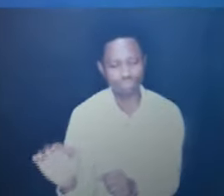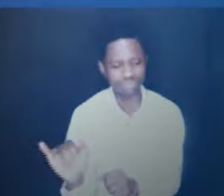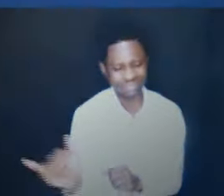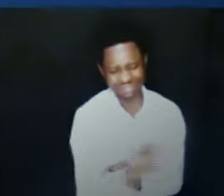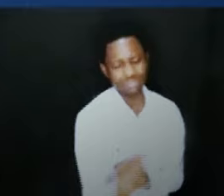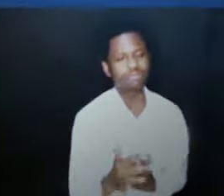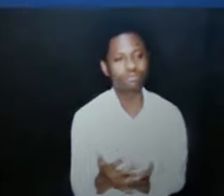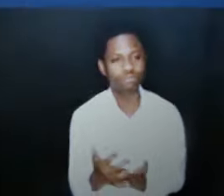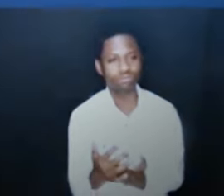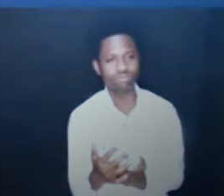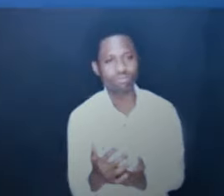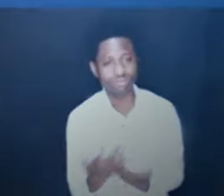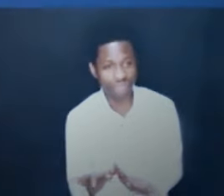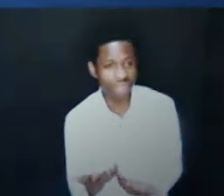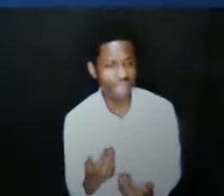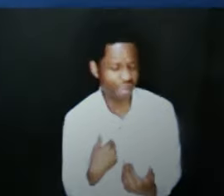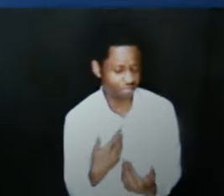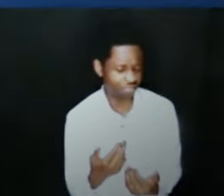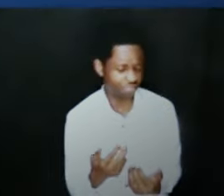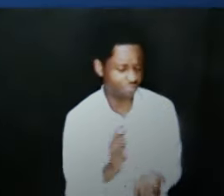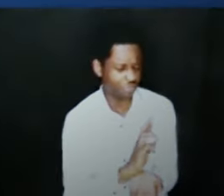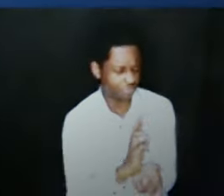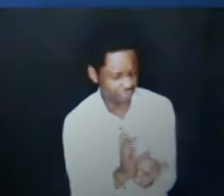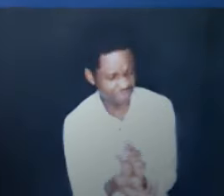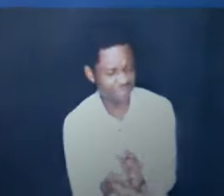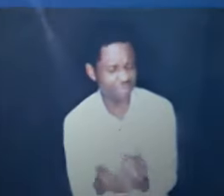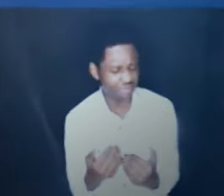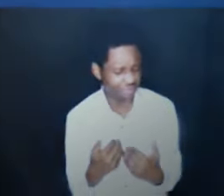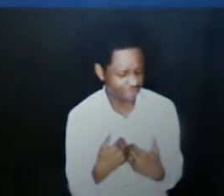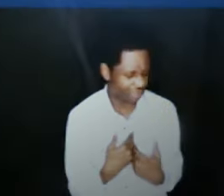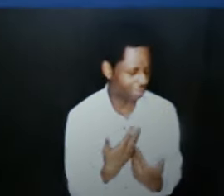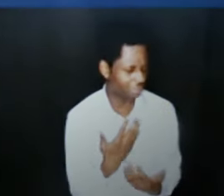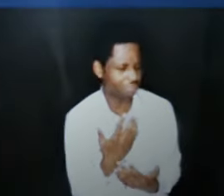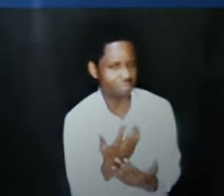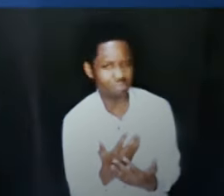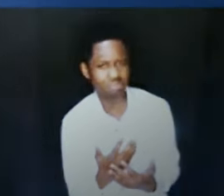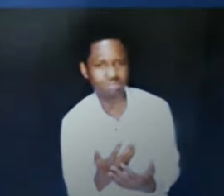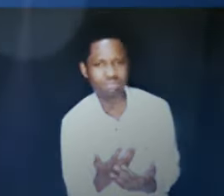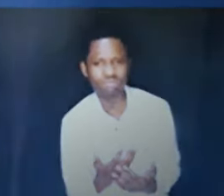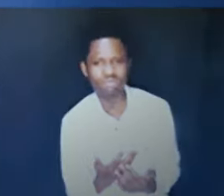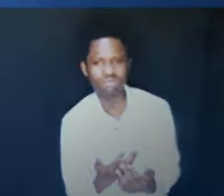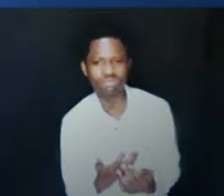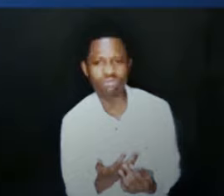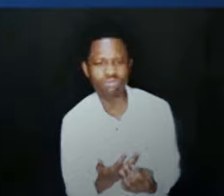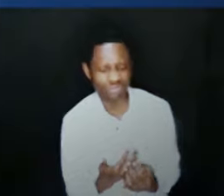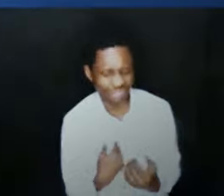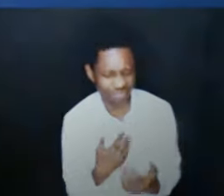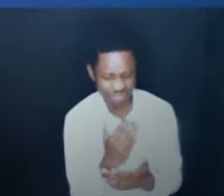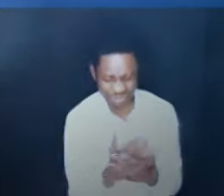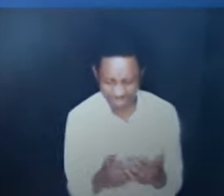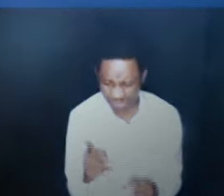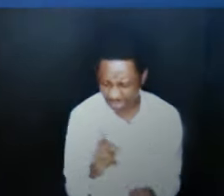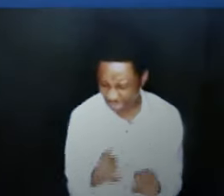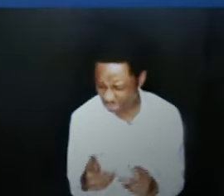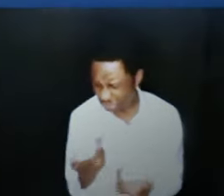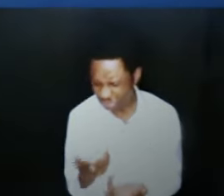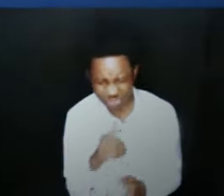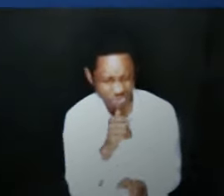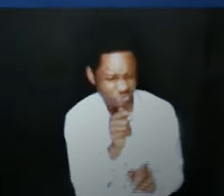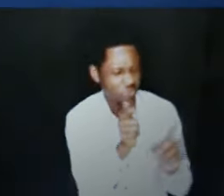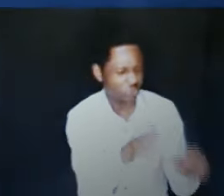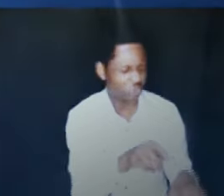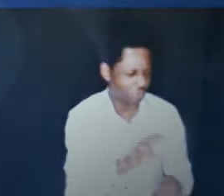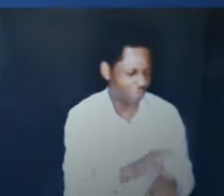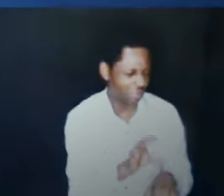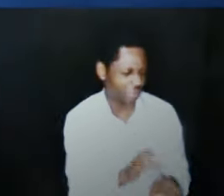not necessarily evil, but people, they hardly go to church, they don't even read their Bibles. They